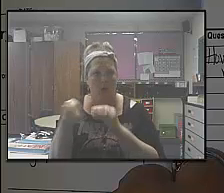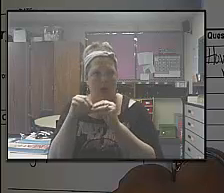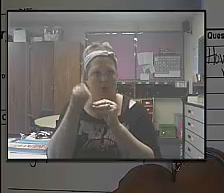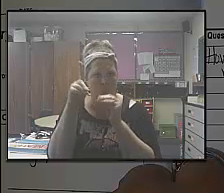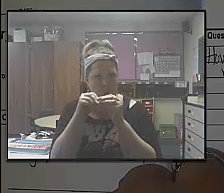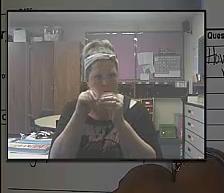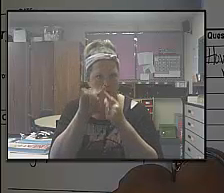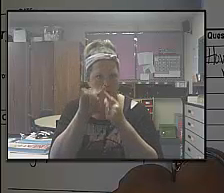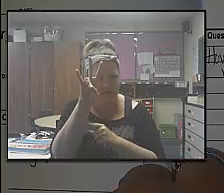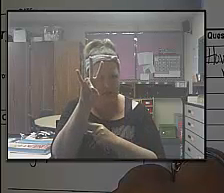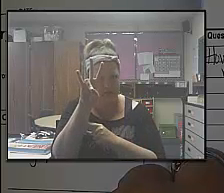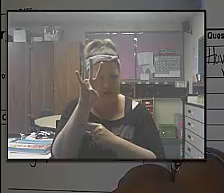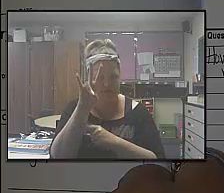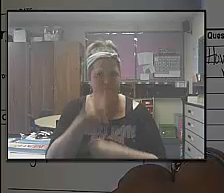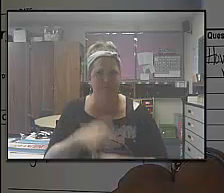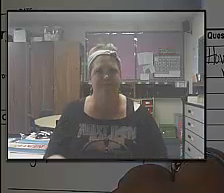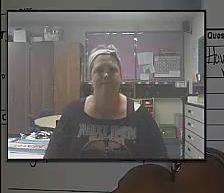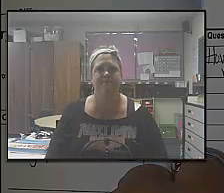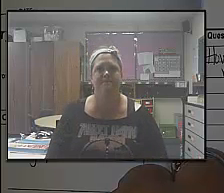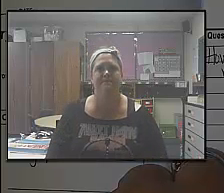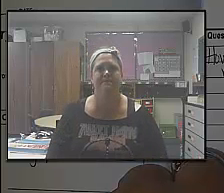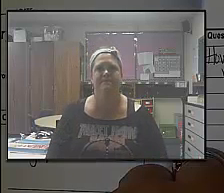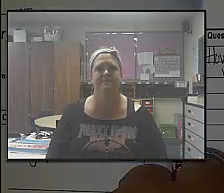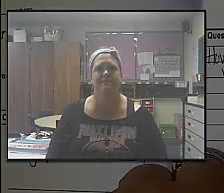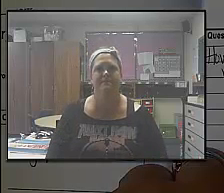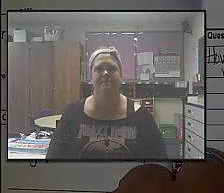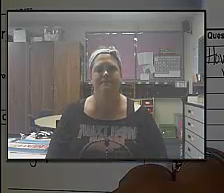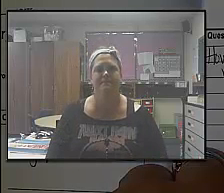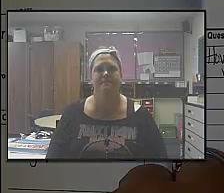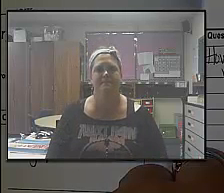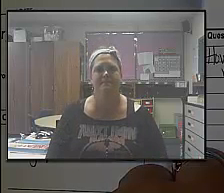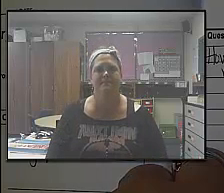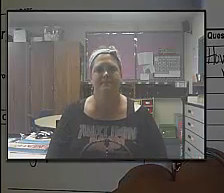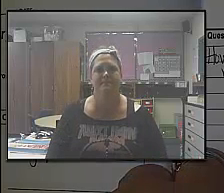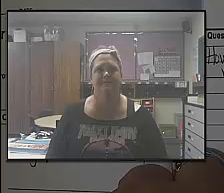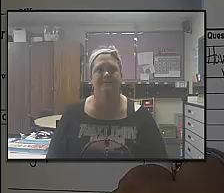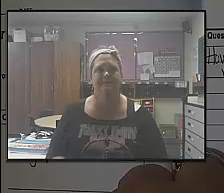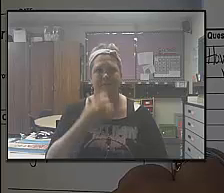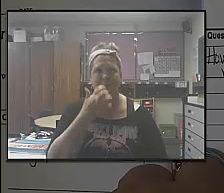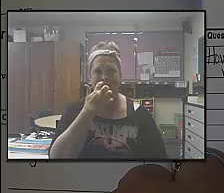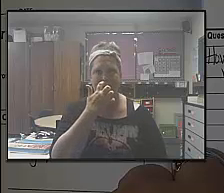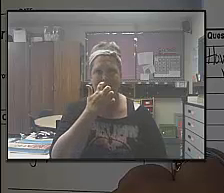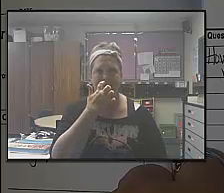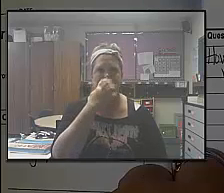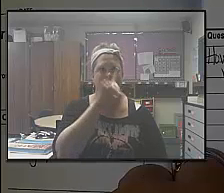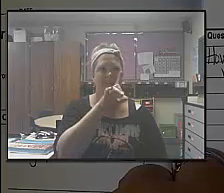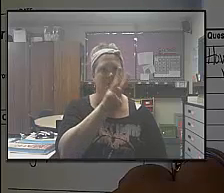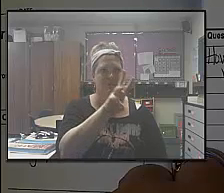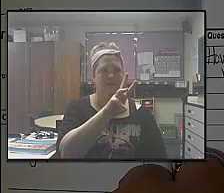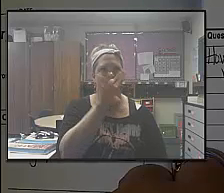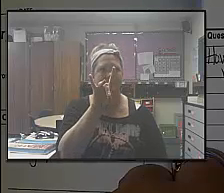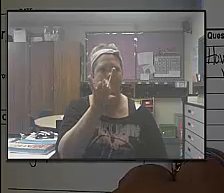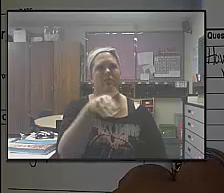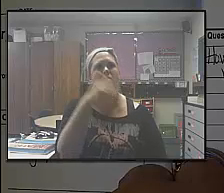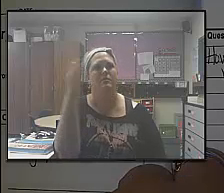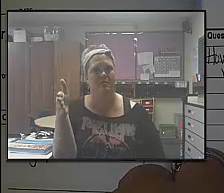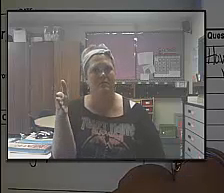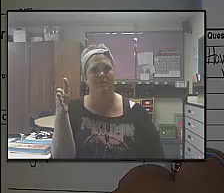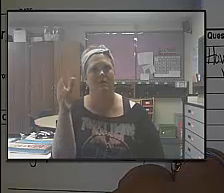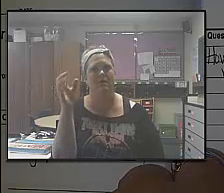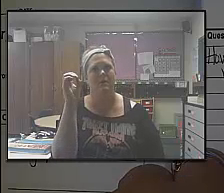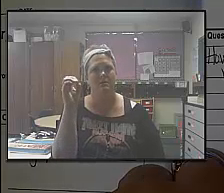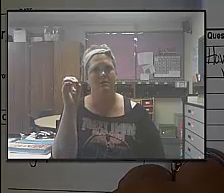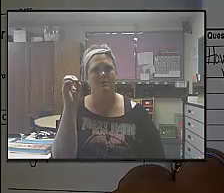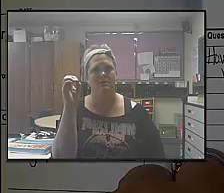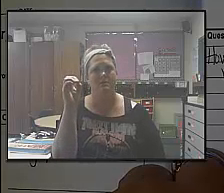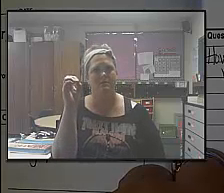value position. So there's 3 times that you have seen or heard this. In the book,